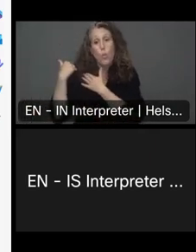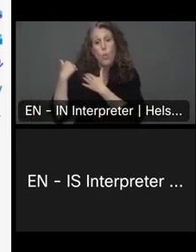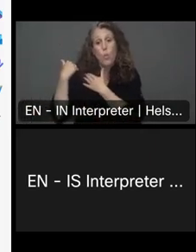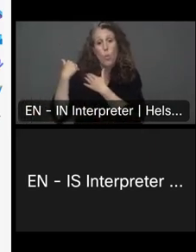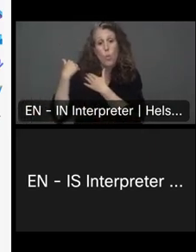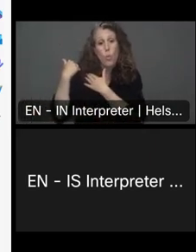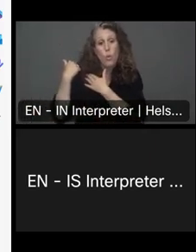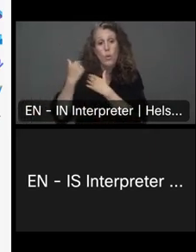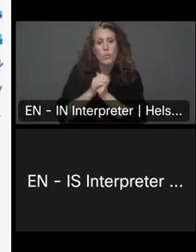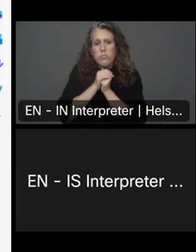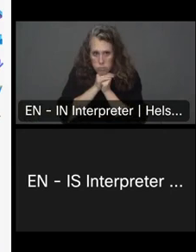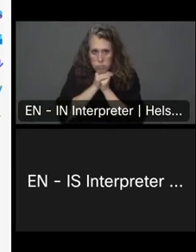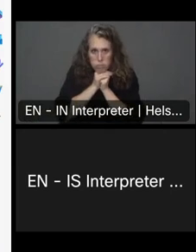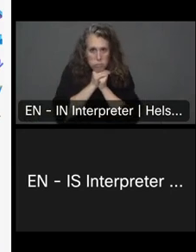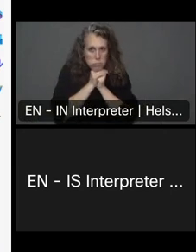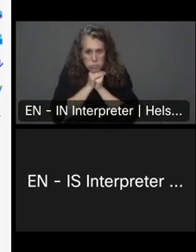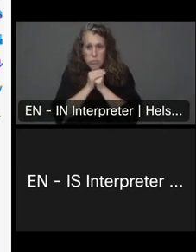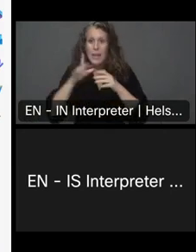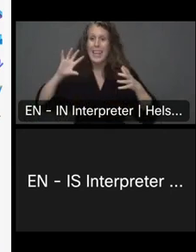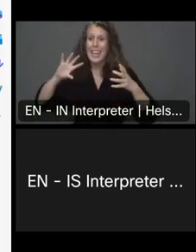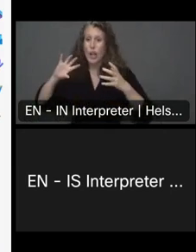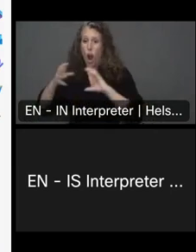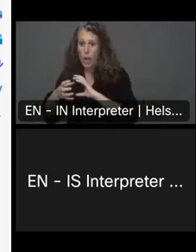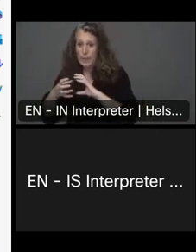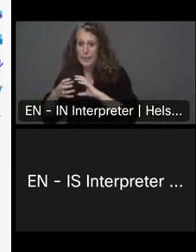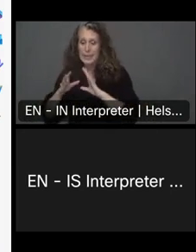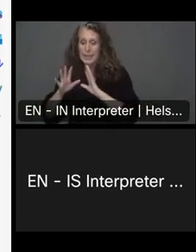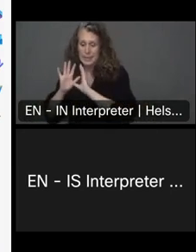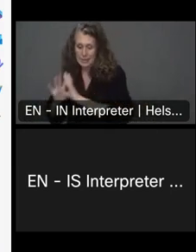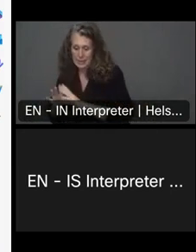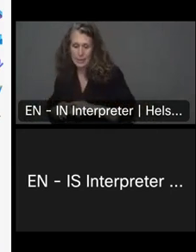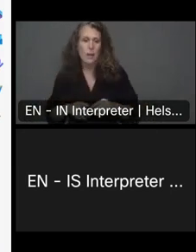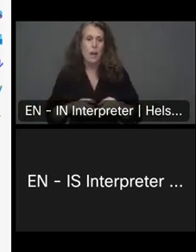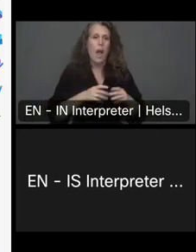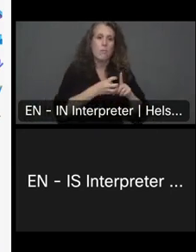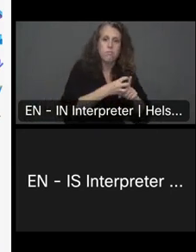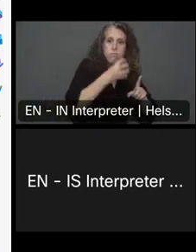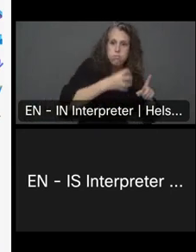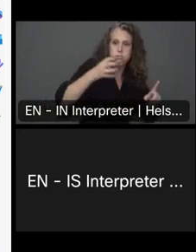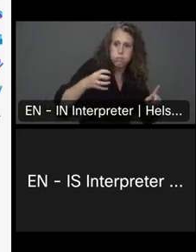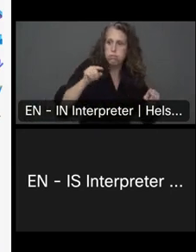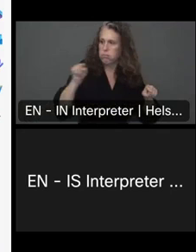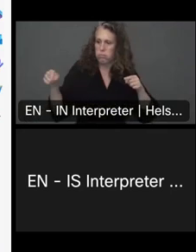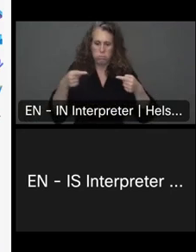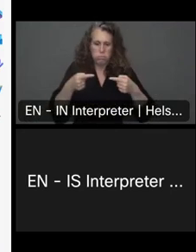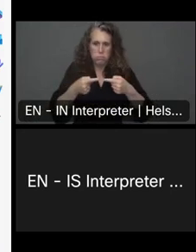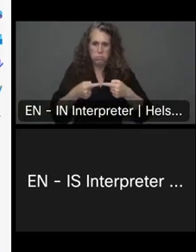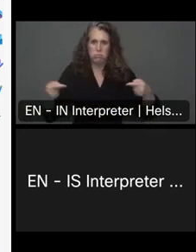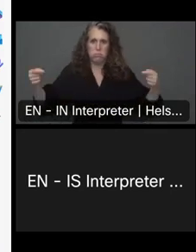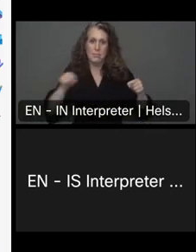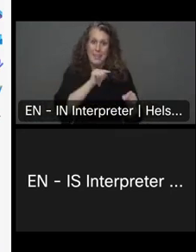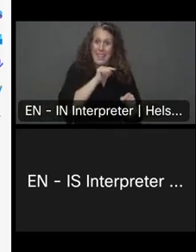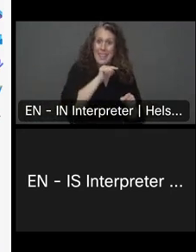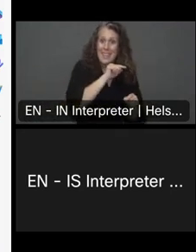between economy or cost on the one hand and informativity on the other, where informativity is buttressed by